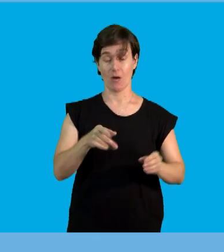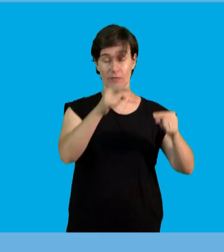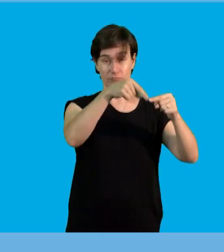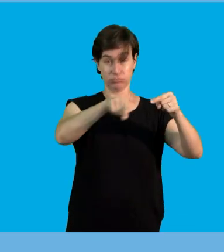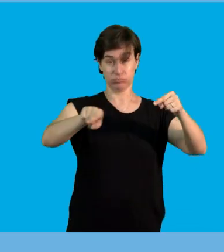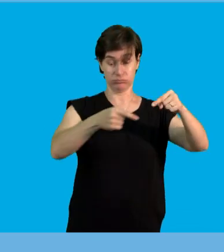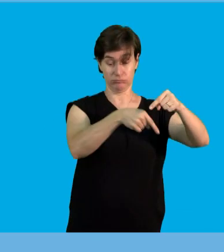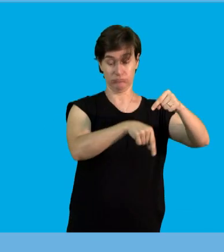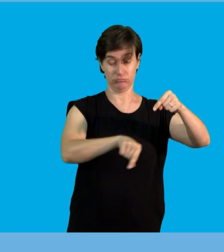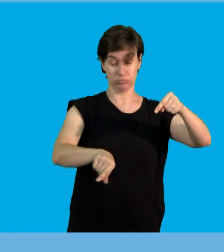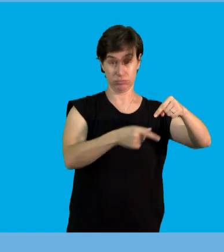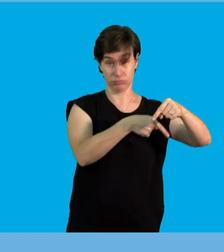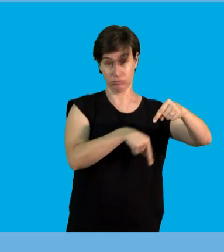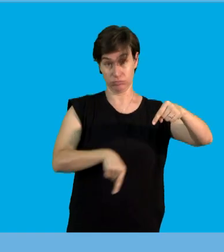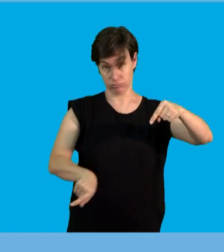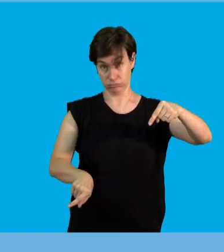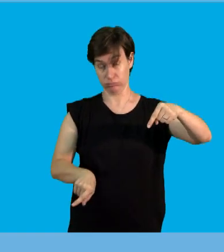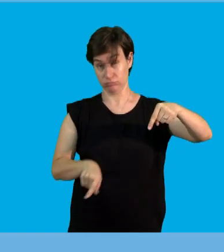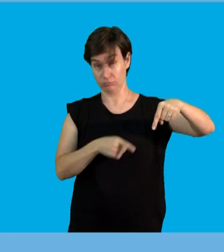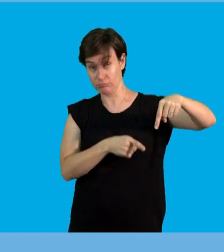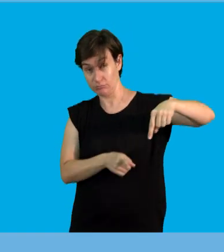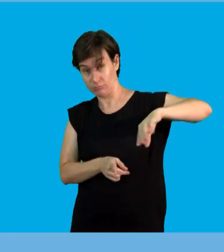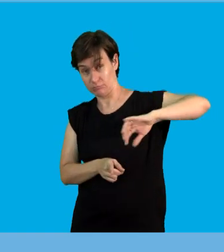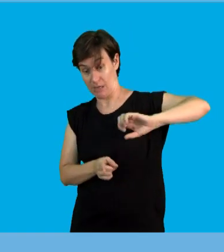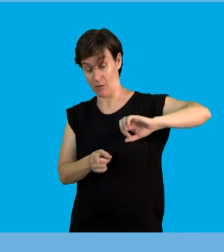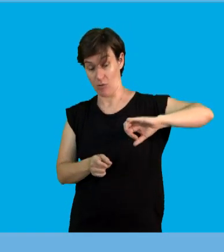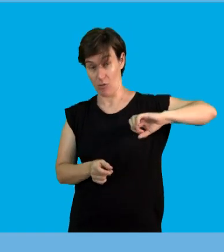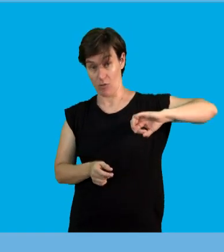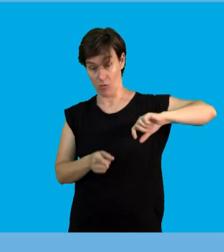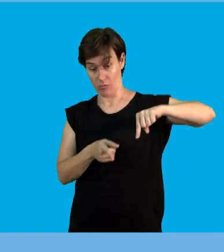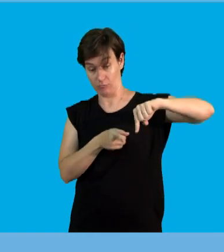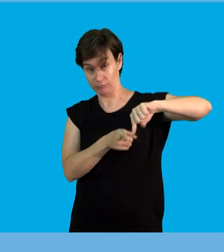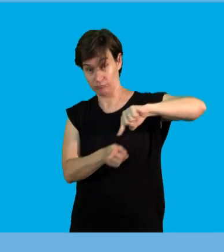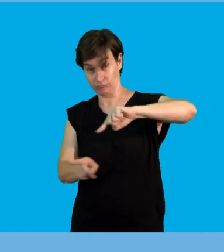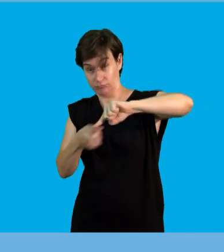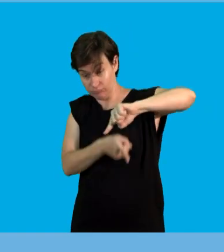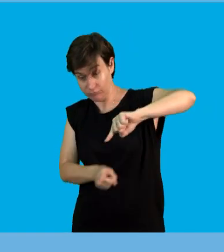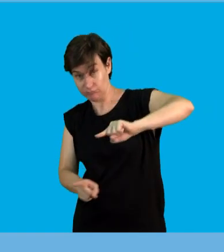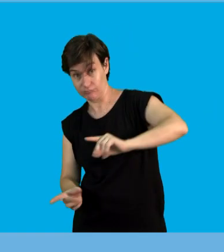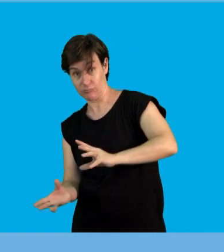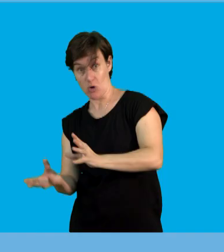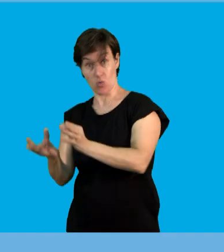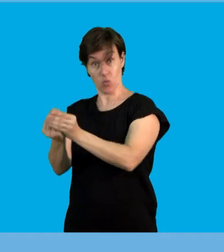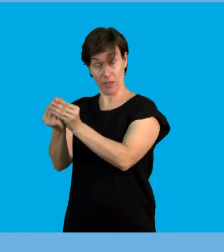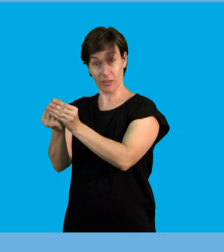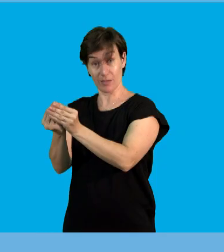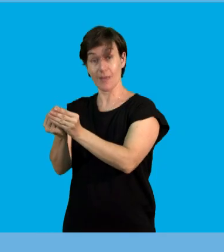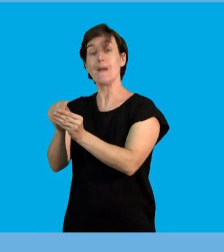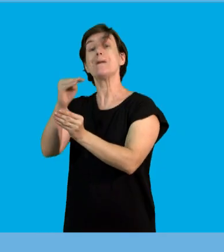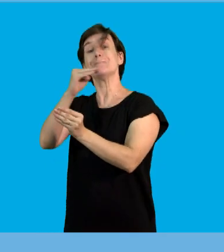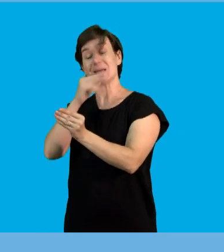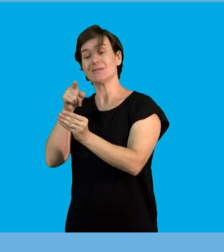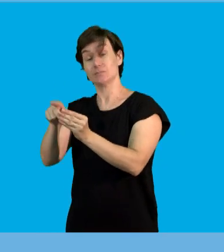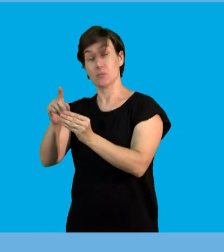resistor. However, after having passed through the resistors, once they get to this point and meet up